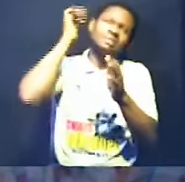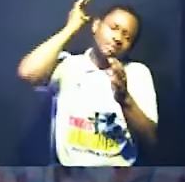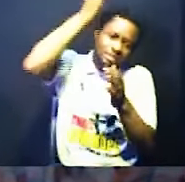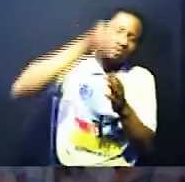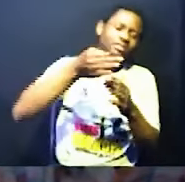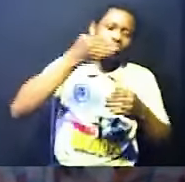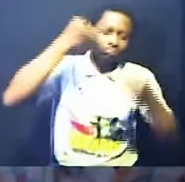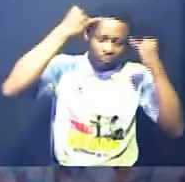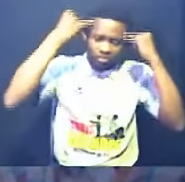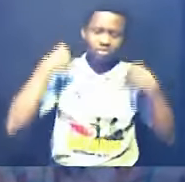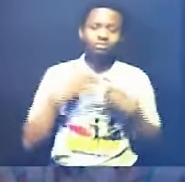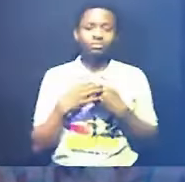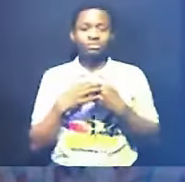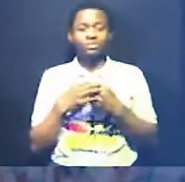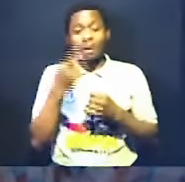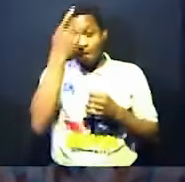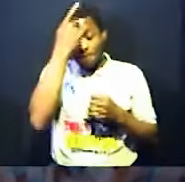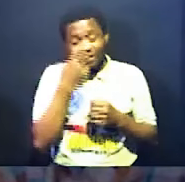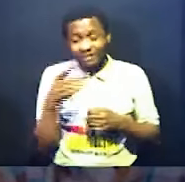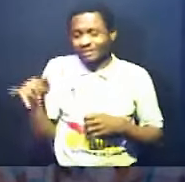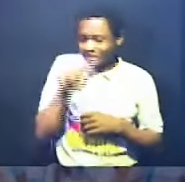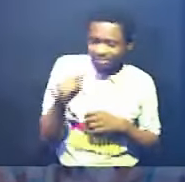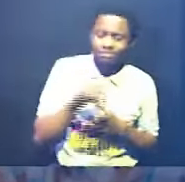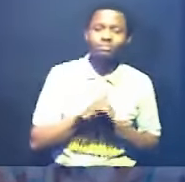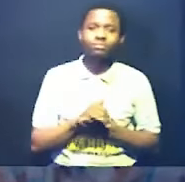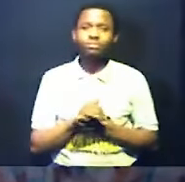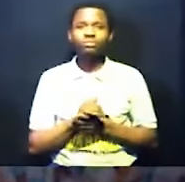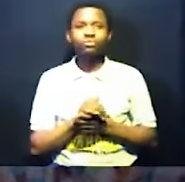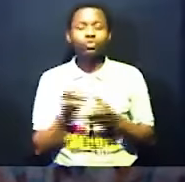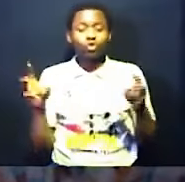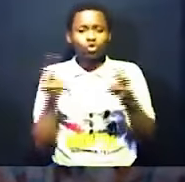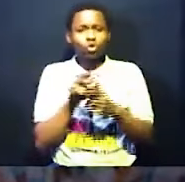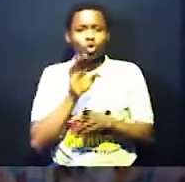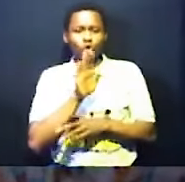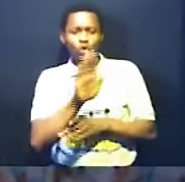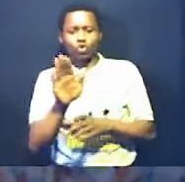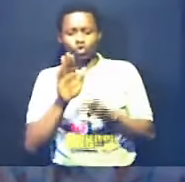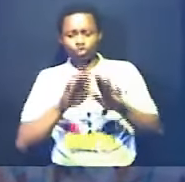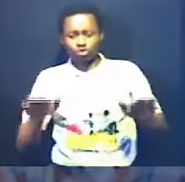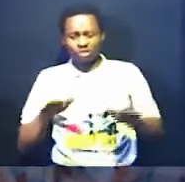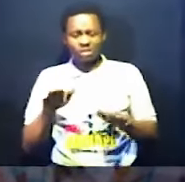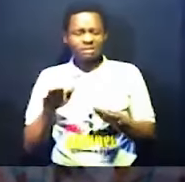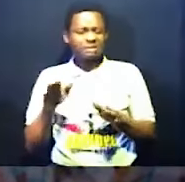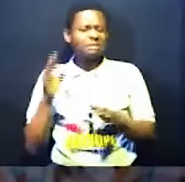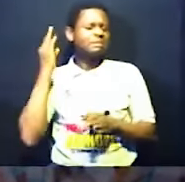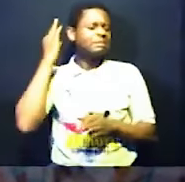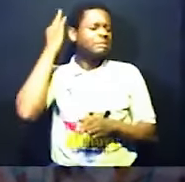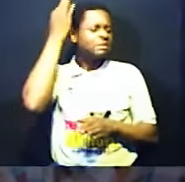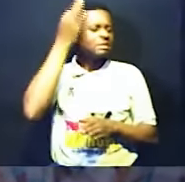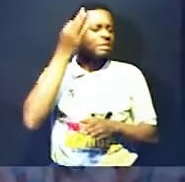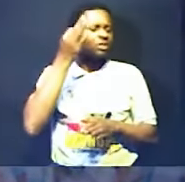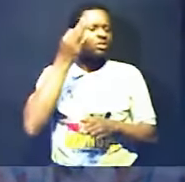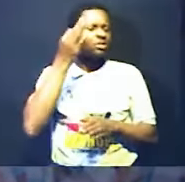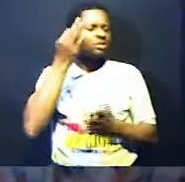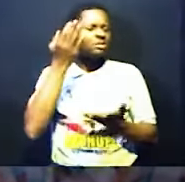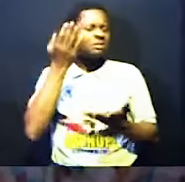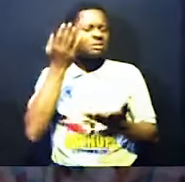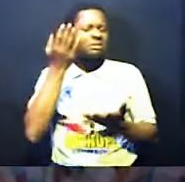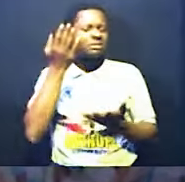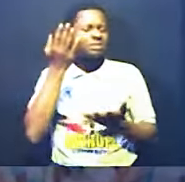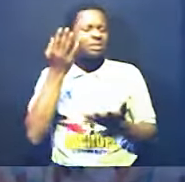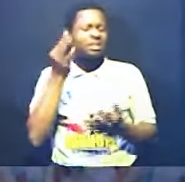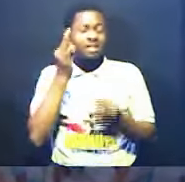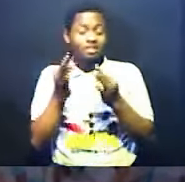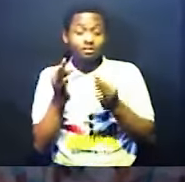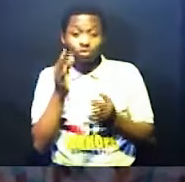Your child should not lament in future saying, "Oh ma, you